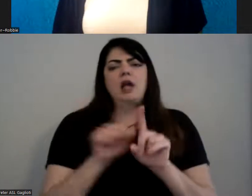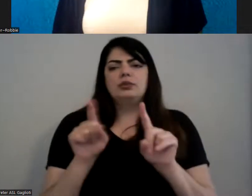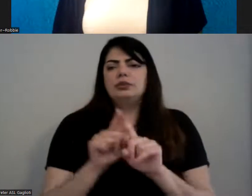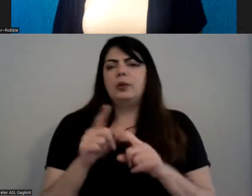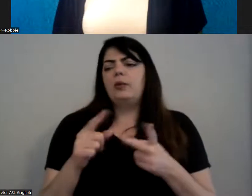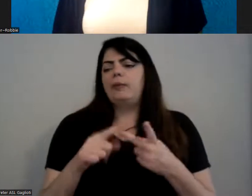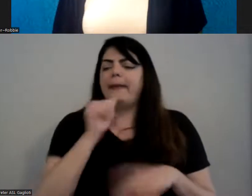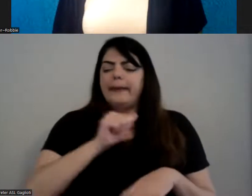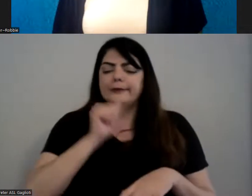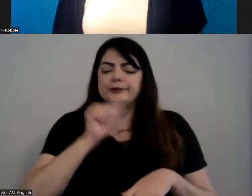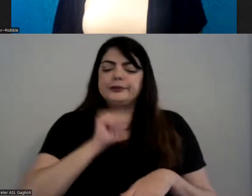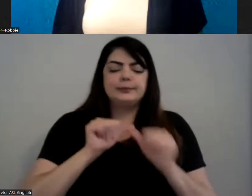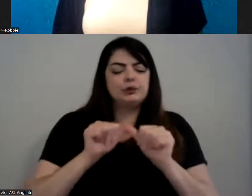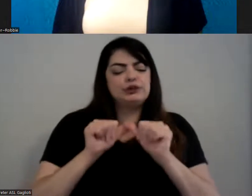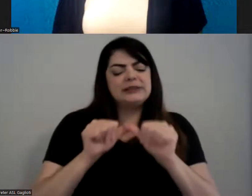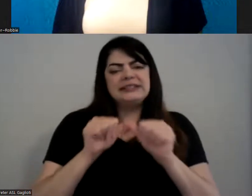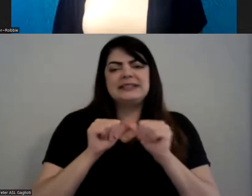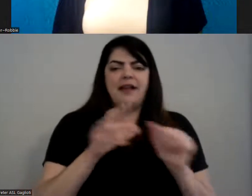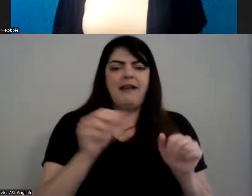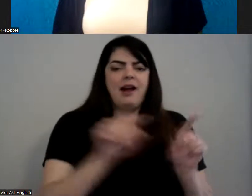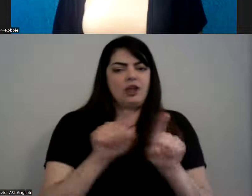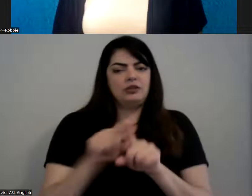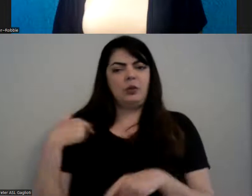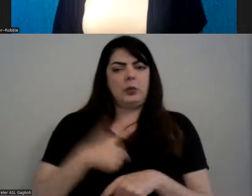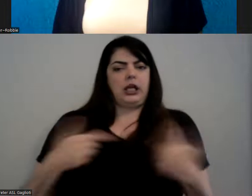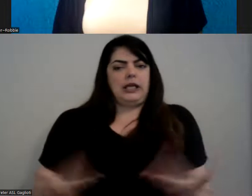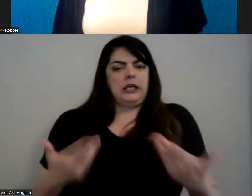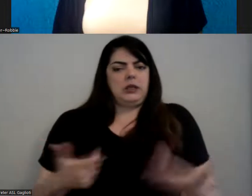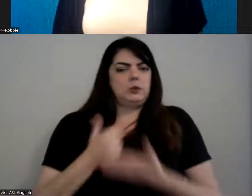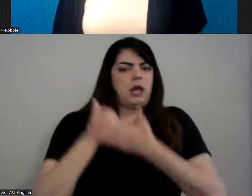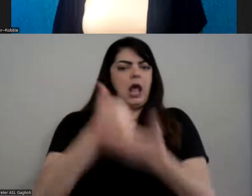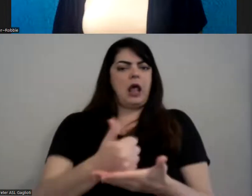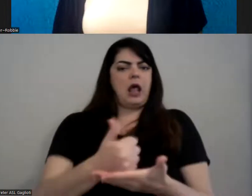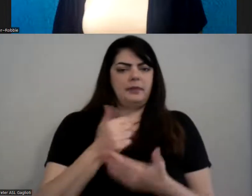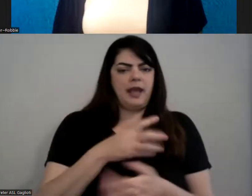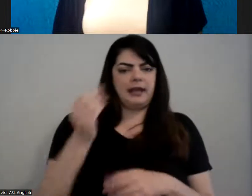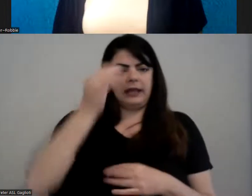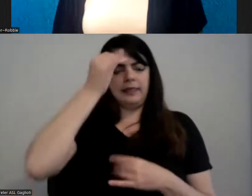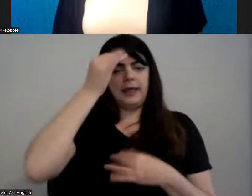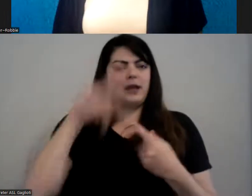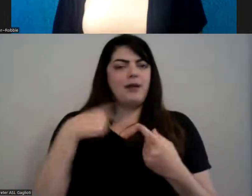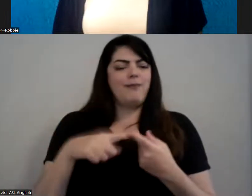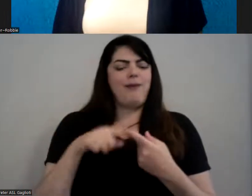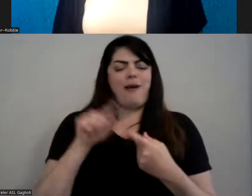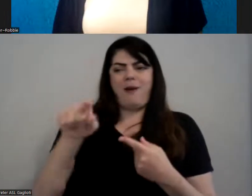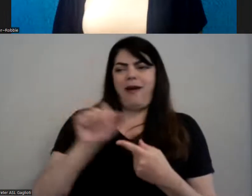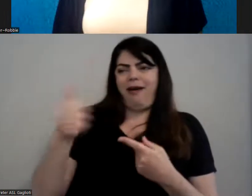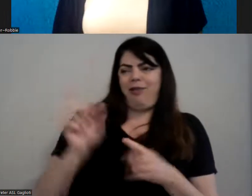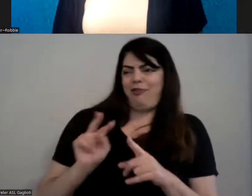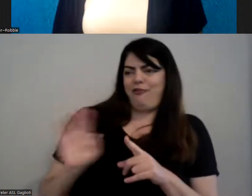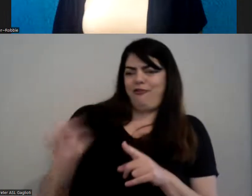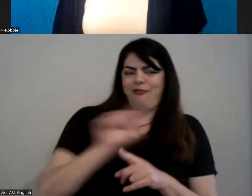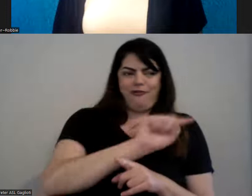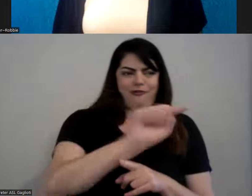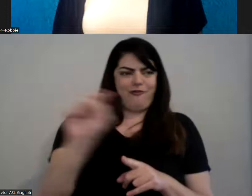persistence. Also, we are here to help. Like we're, thinking about the other parties and why are they at the